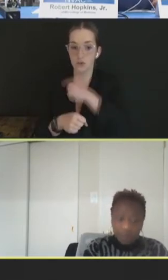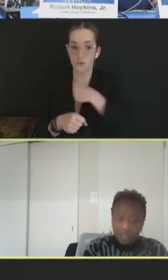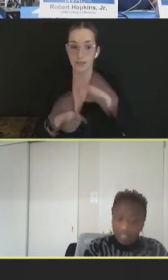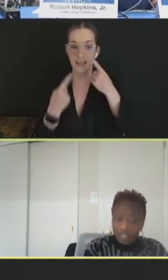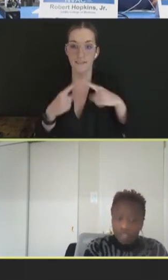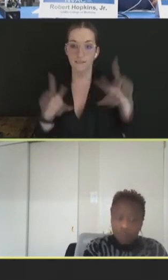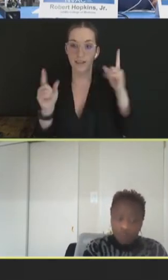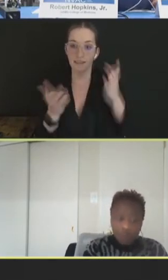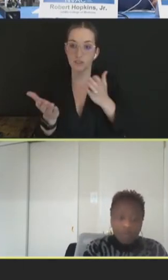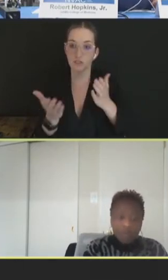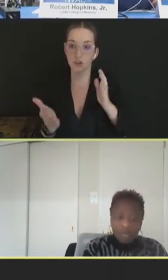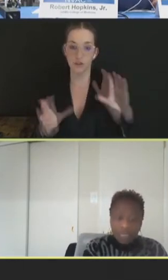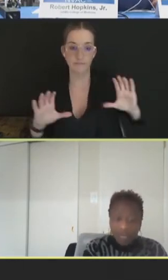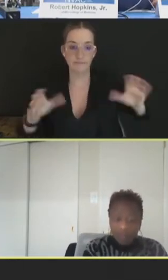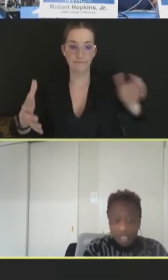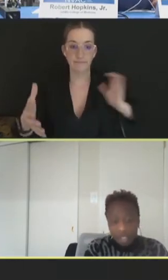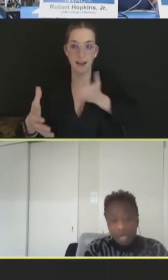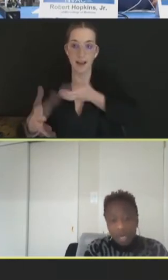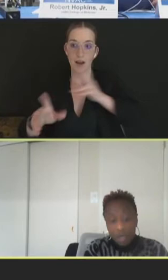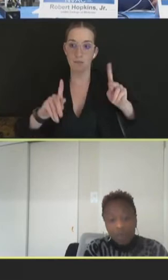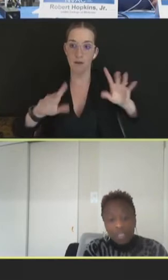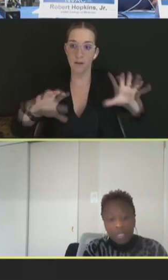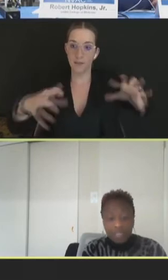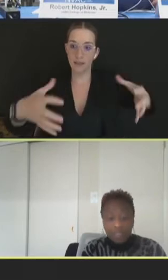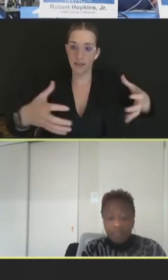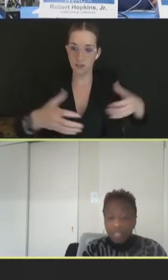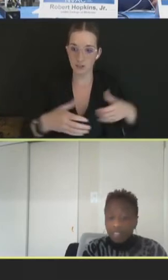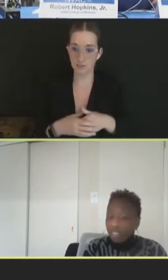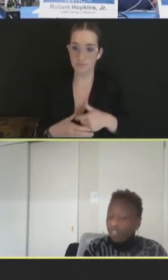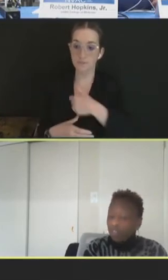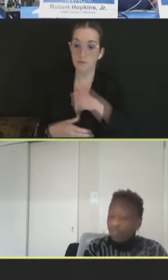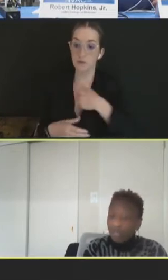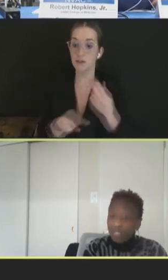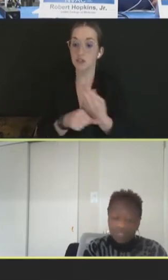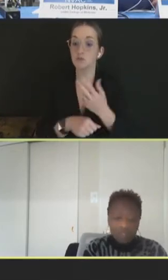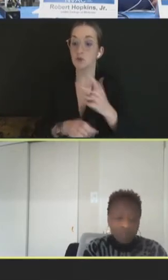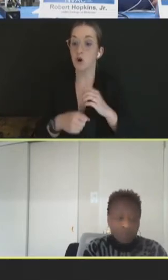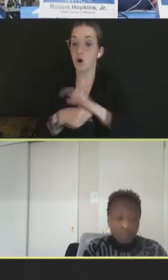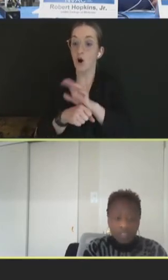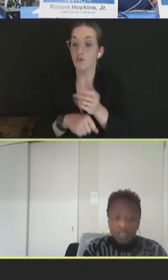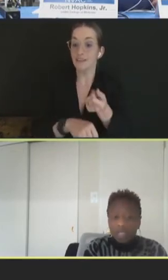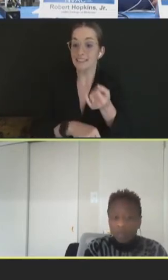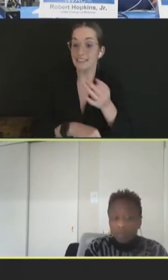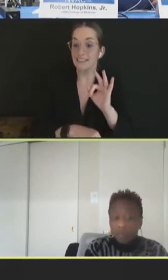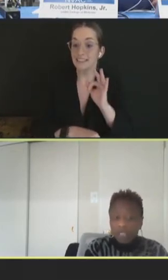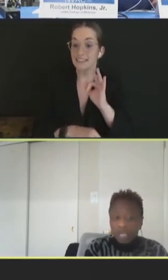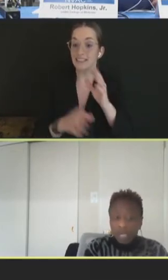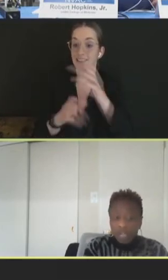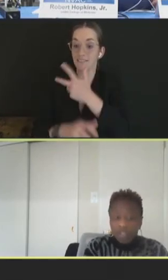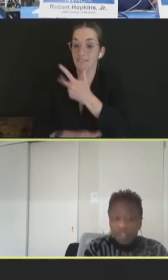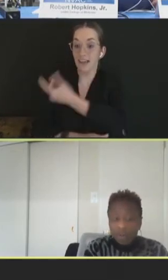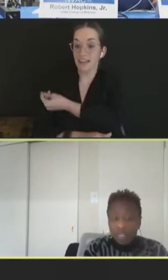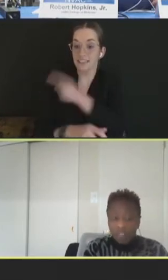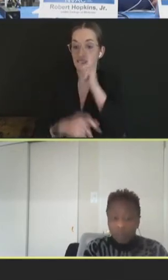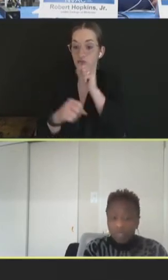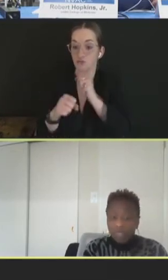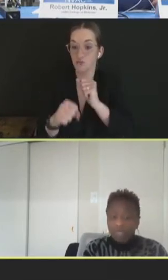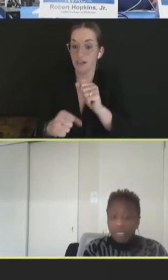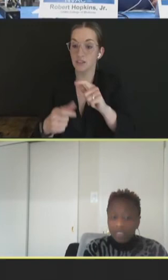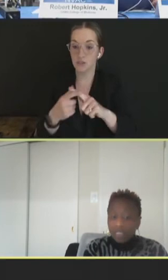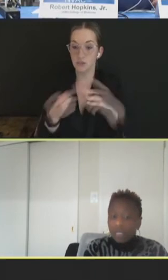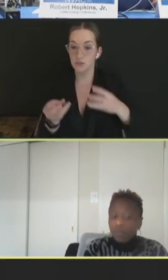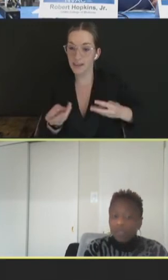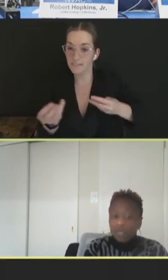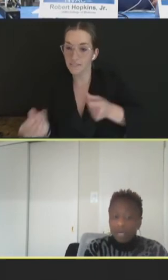IHS immunization program leveraged COVID-19 vaccination strategies to efficiently implement new